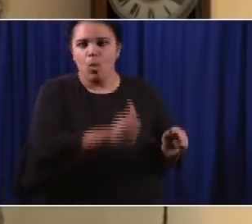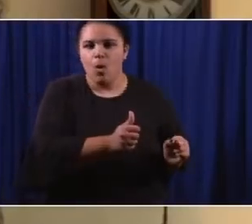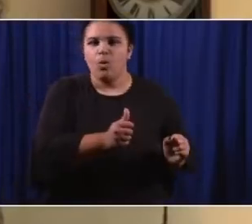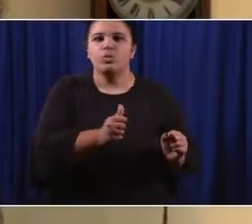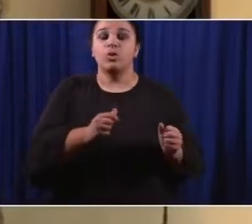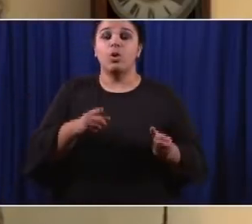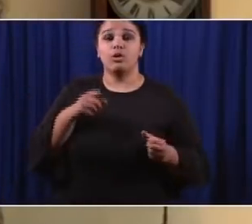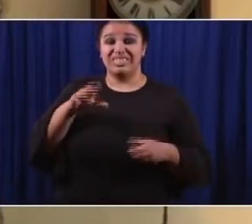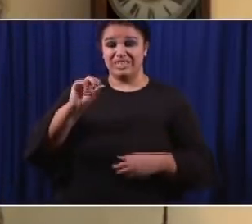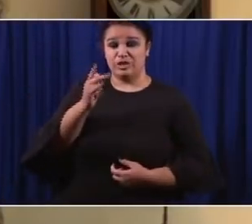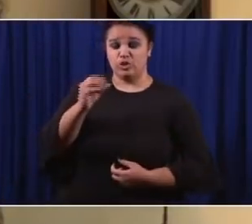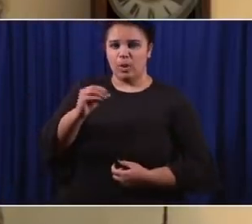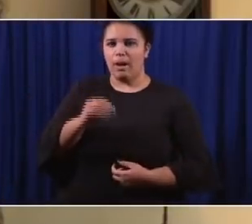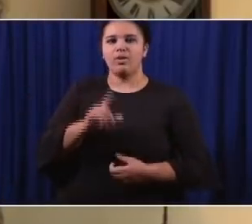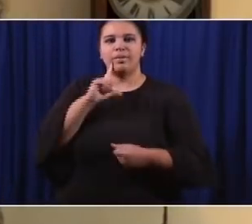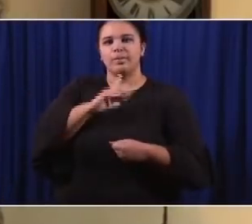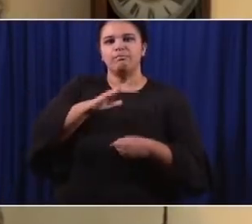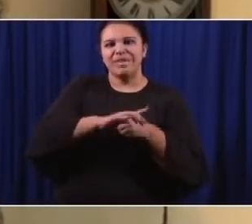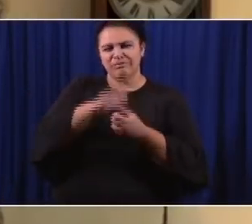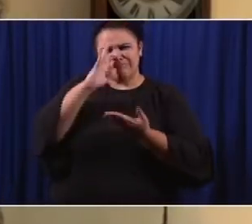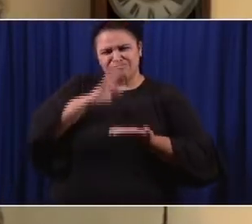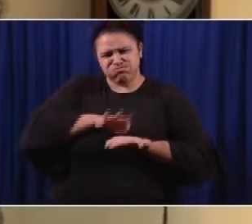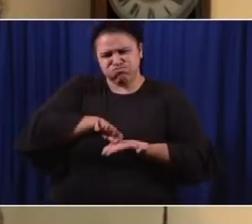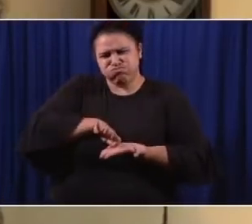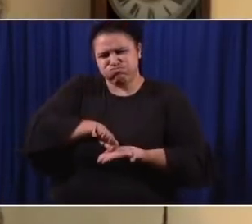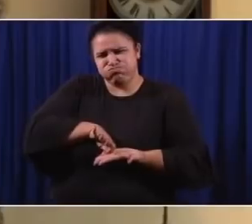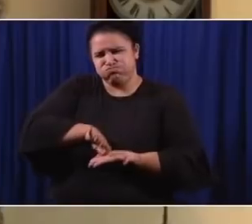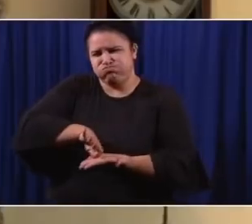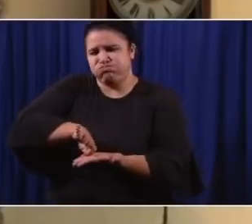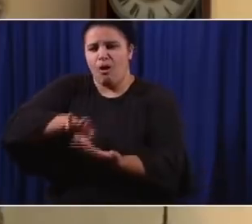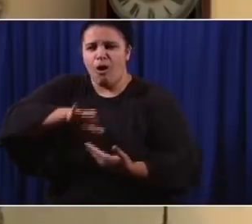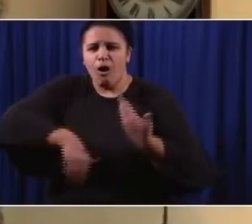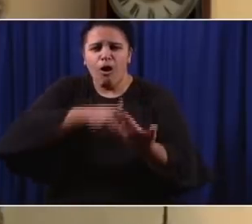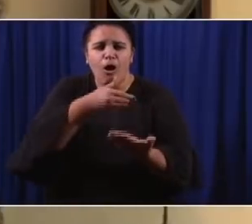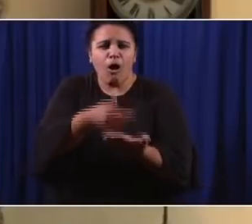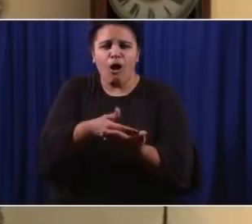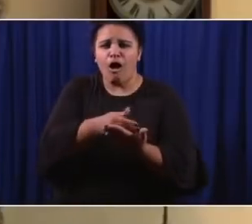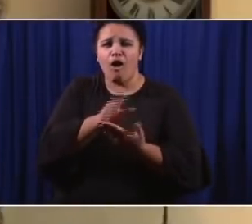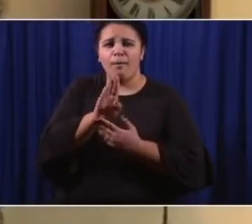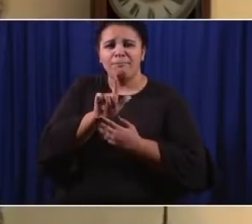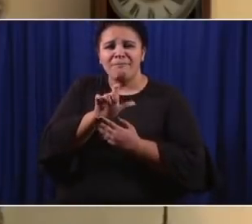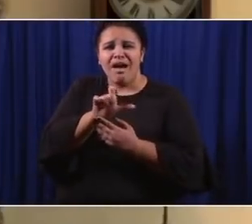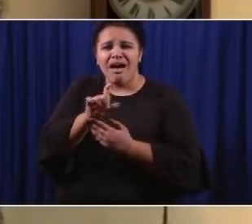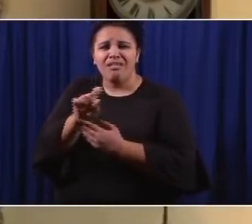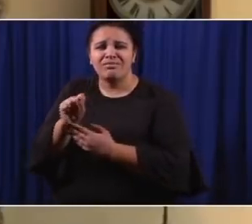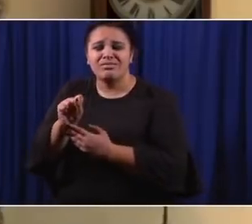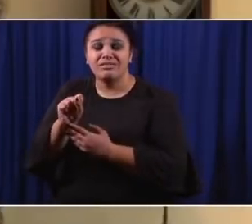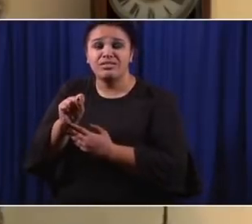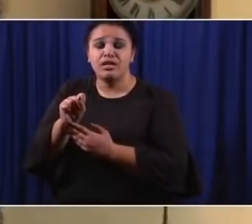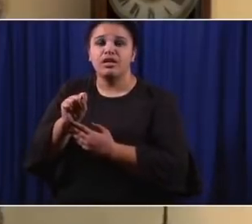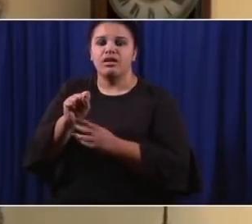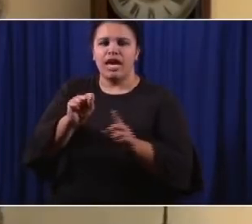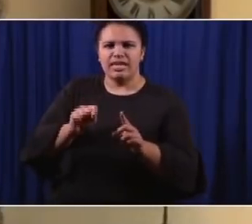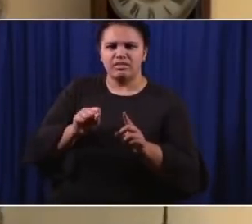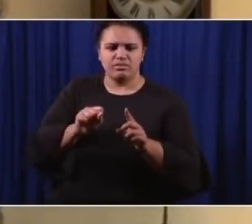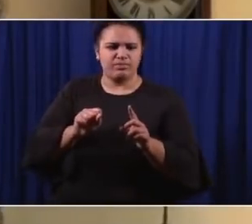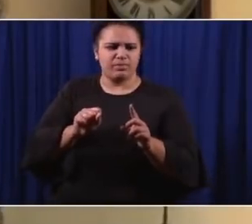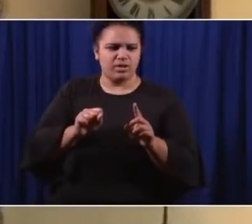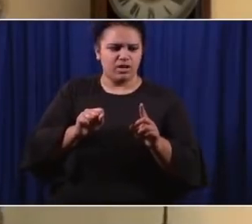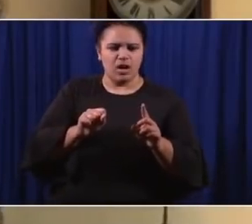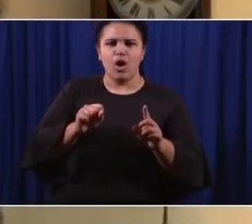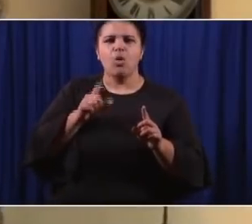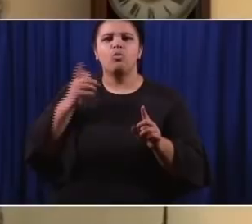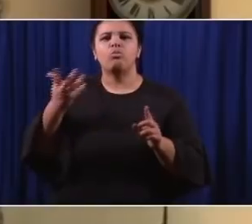ballots, including the absentee ballots that are counted and Joe Biden were to win Ohio, what has the Trump campaign said to you about